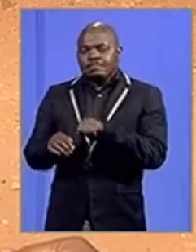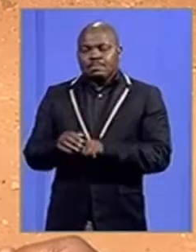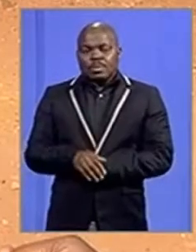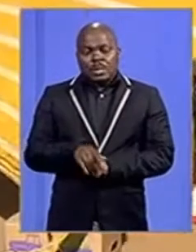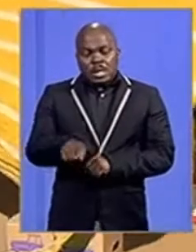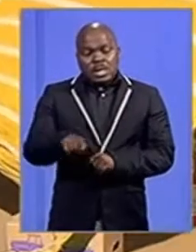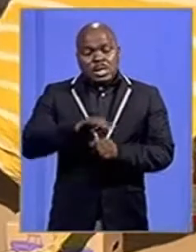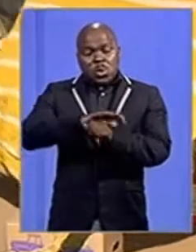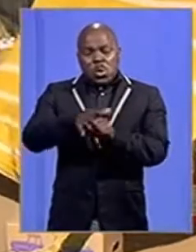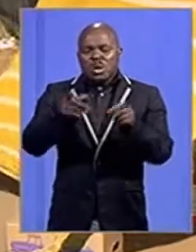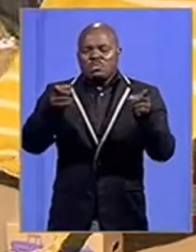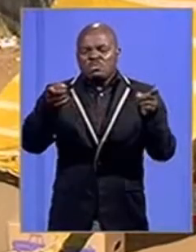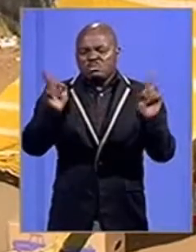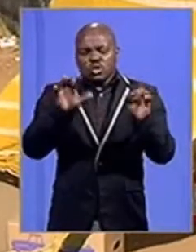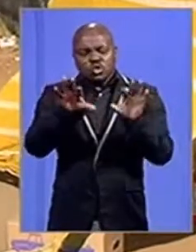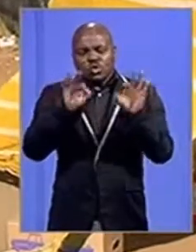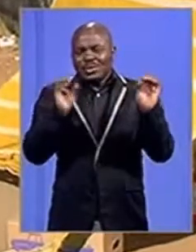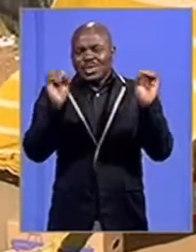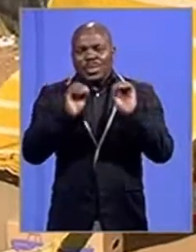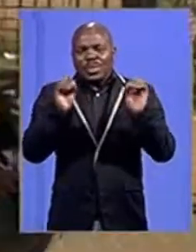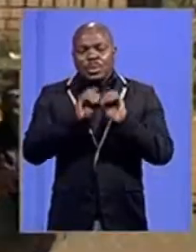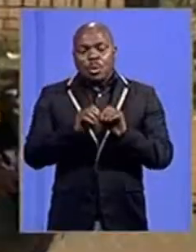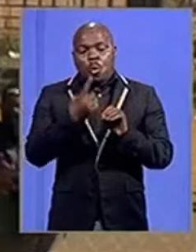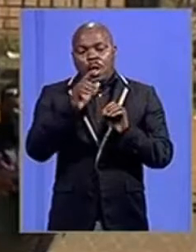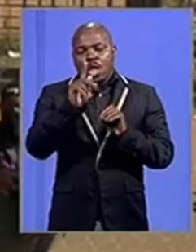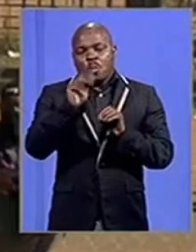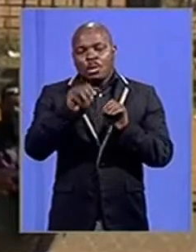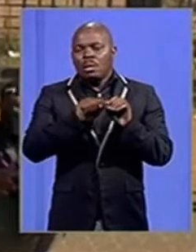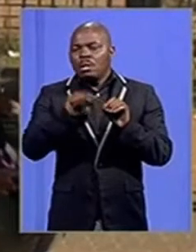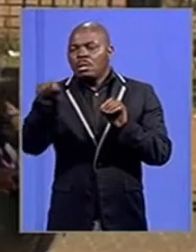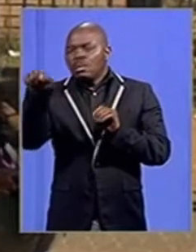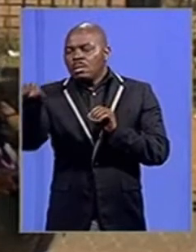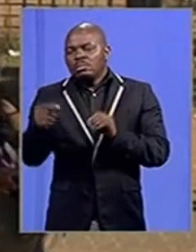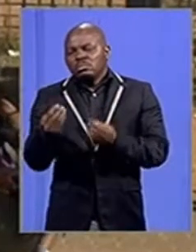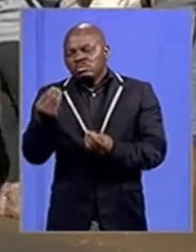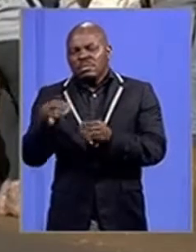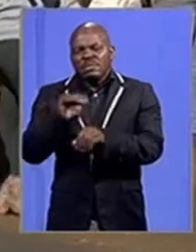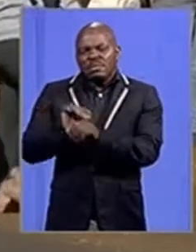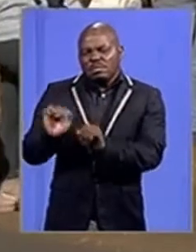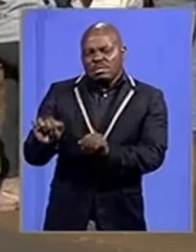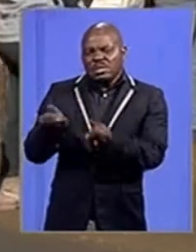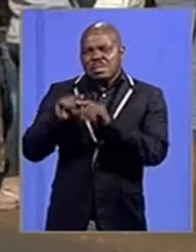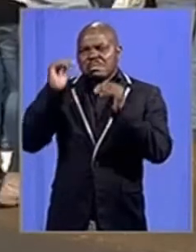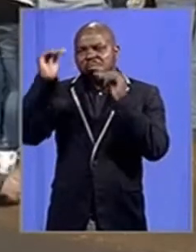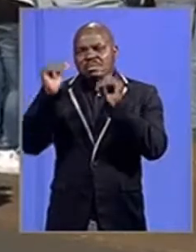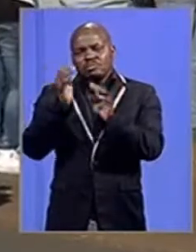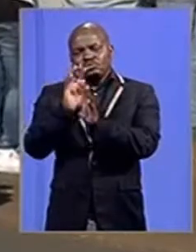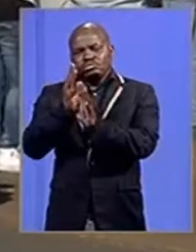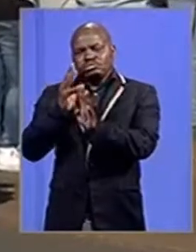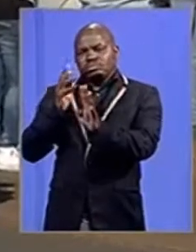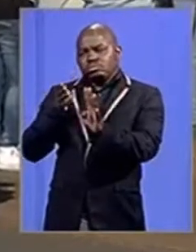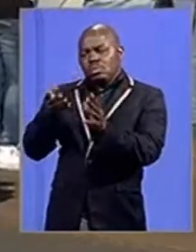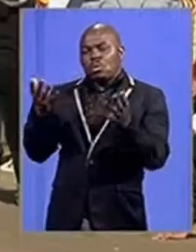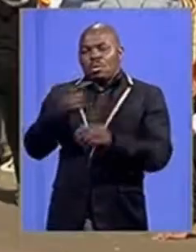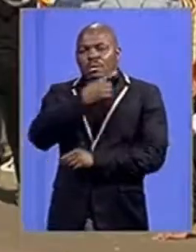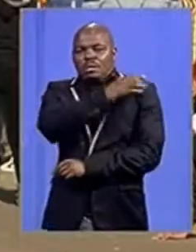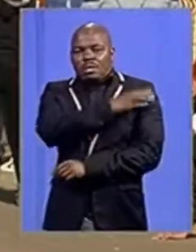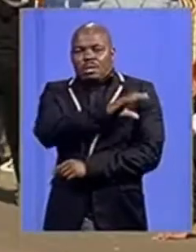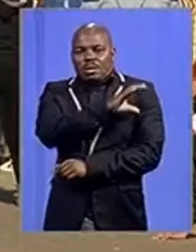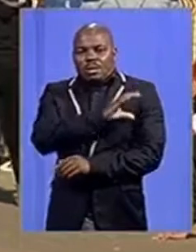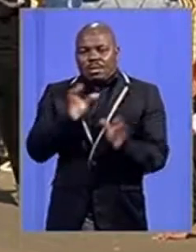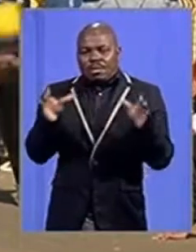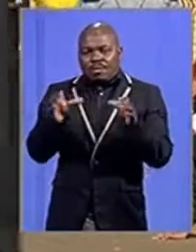kgethollego. Kilometara go tloga fa, thaka tša Jemiko e šita le ba bagolo ba eme mothalading ka ntle ga tleliniki.